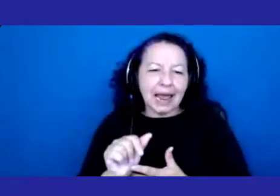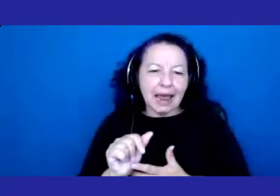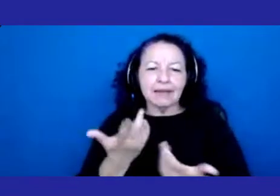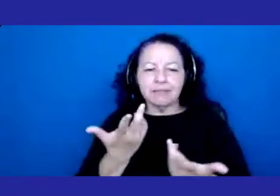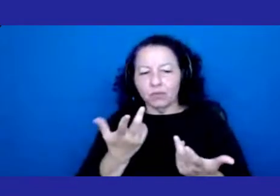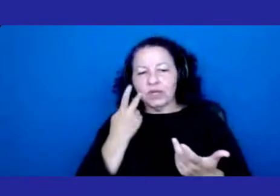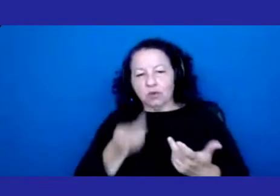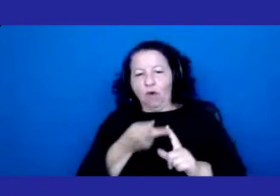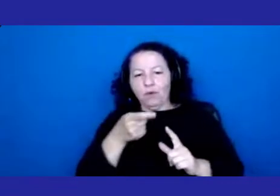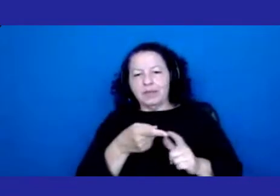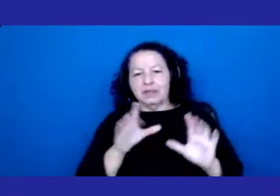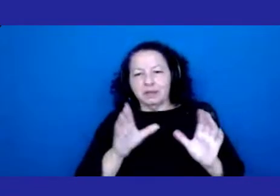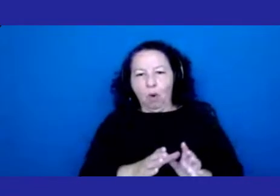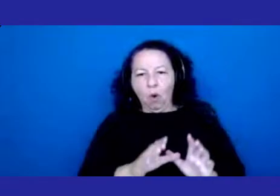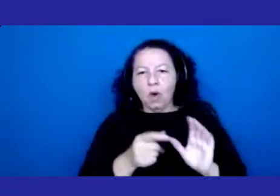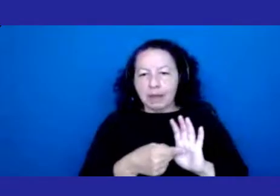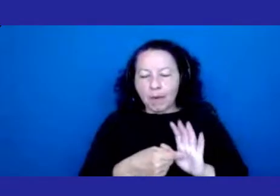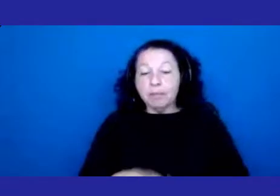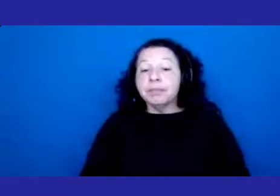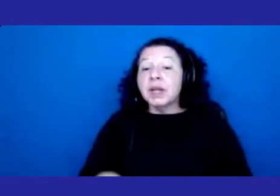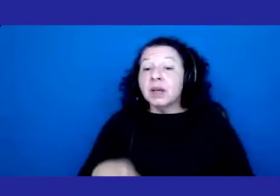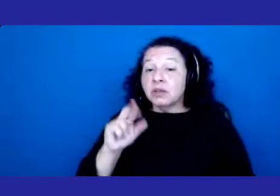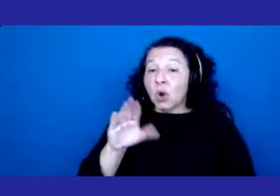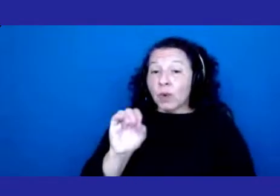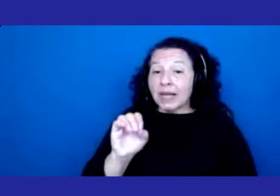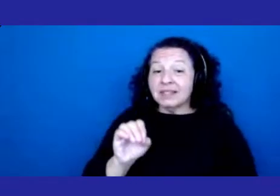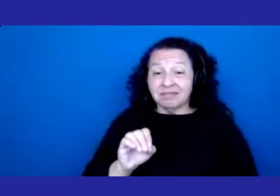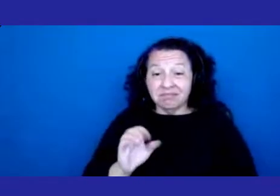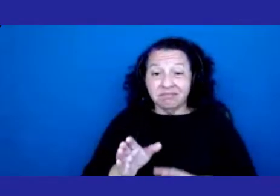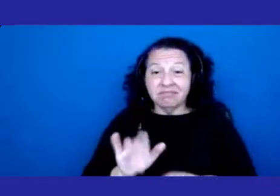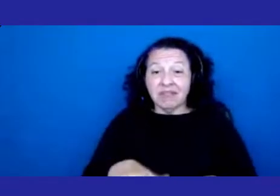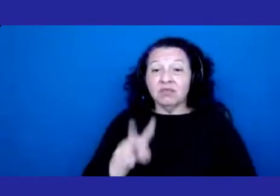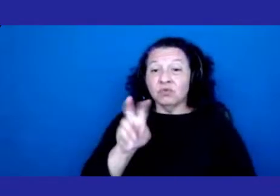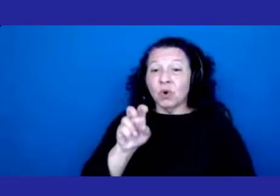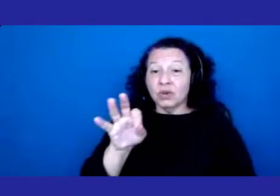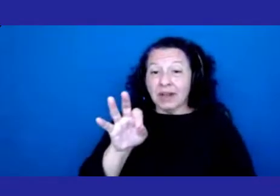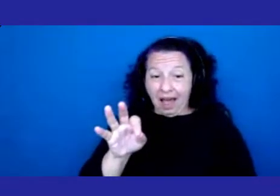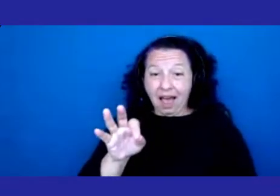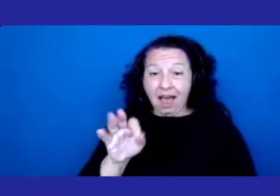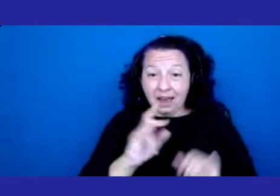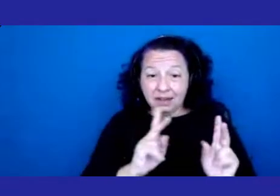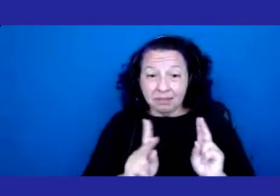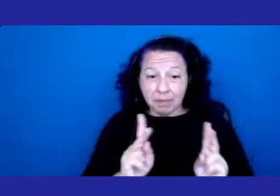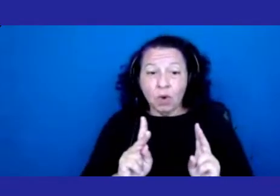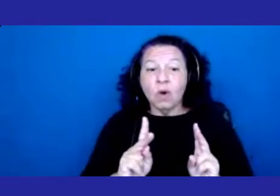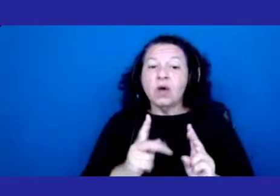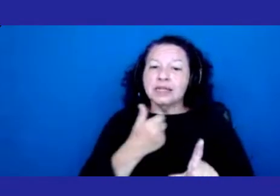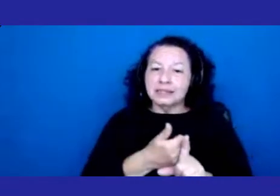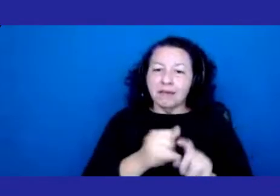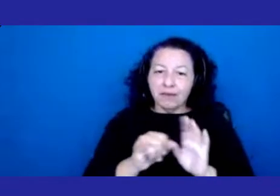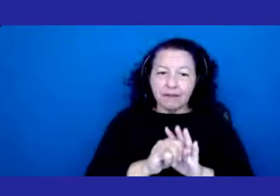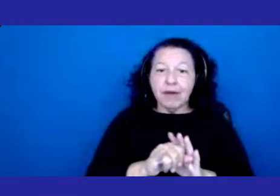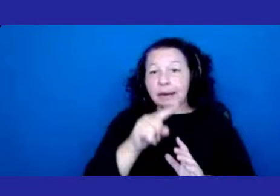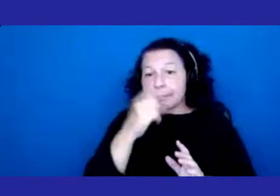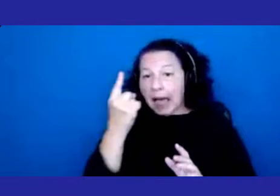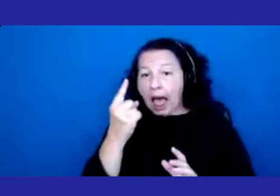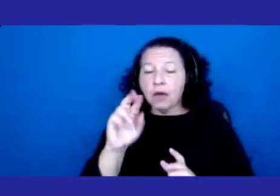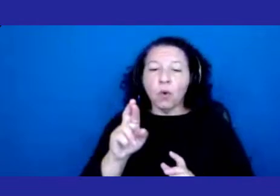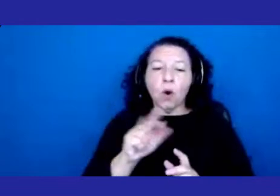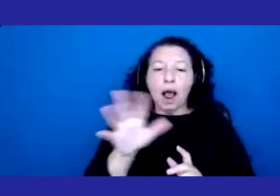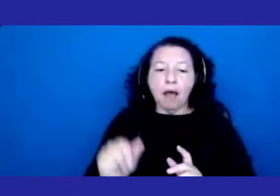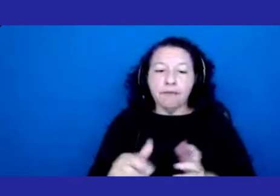of race, there were 209 individuals who self-identified as Black or African American, and of